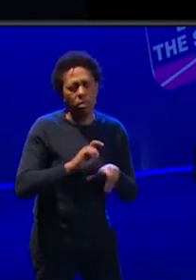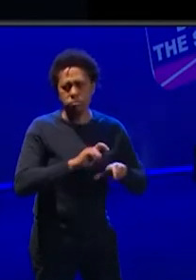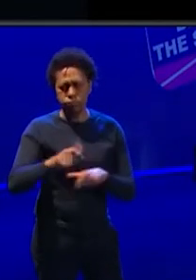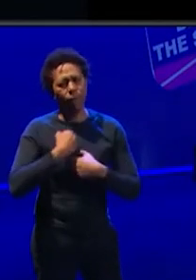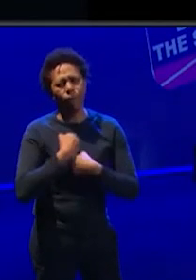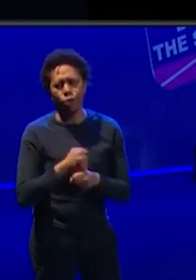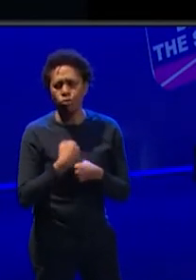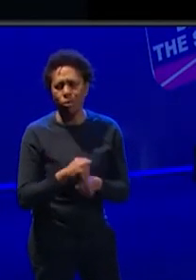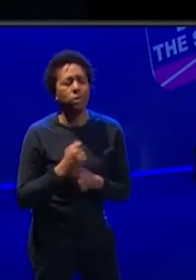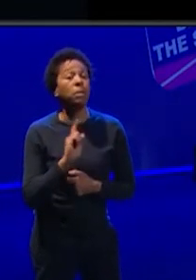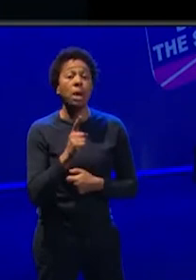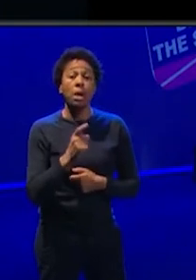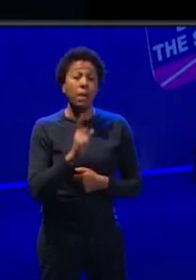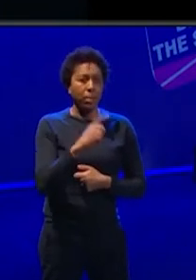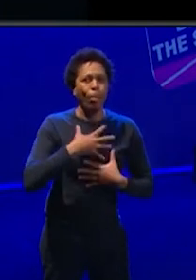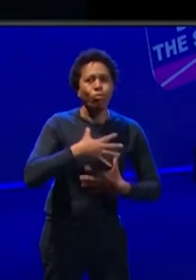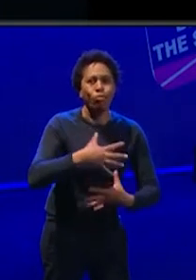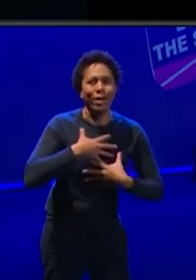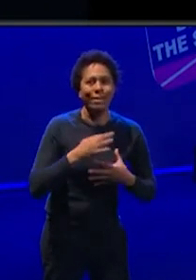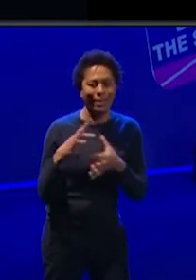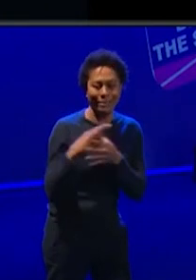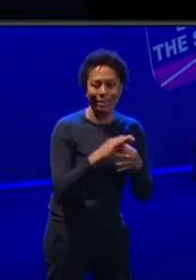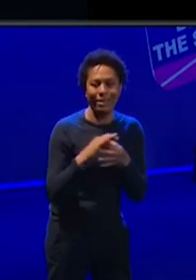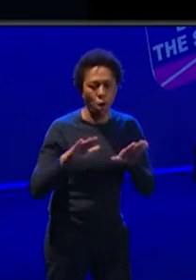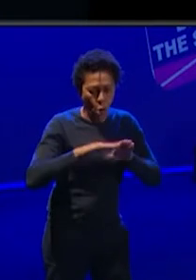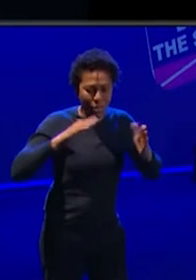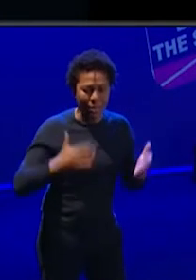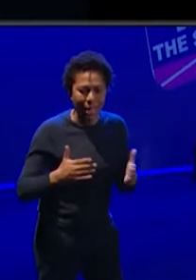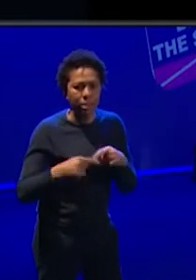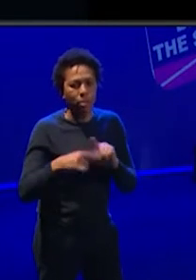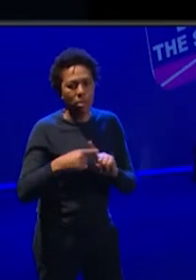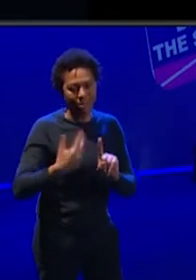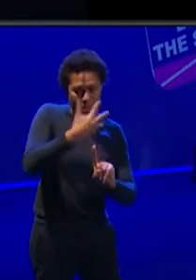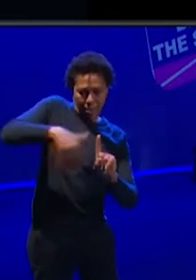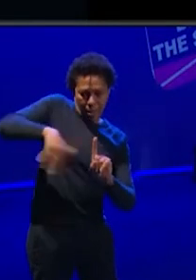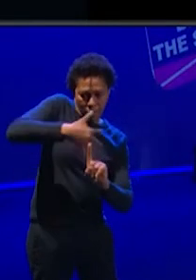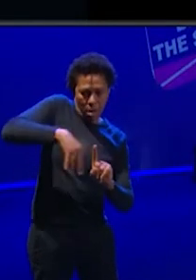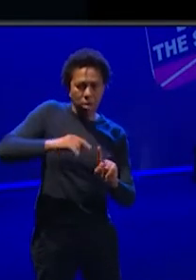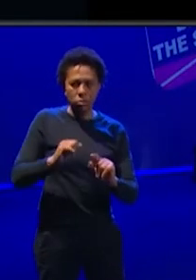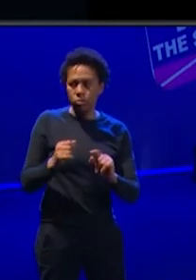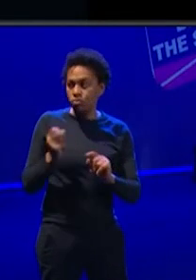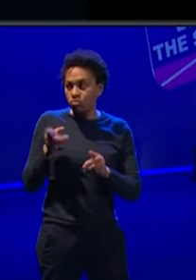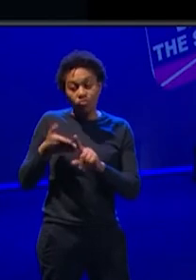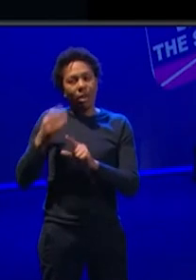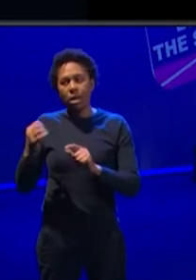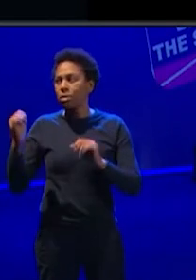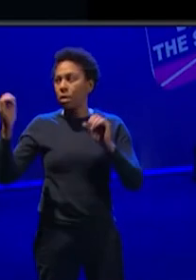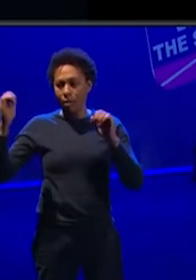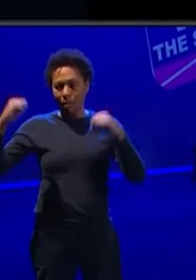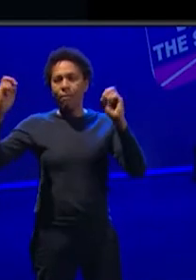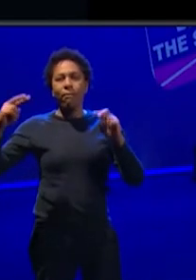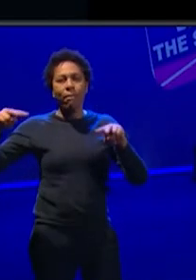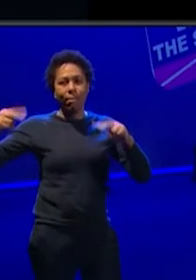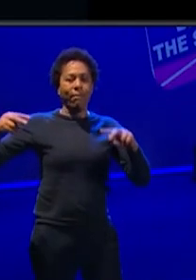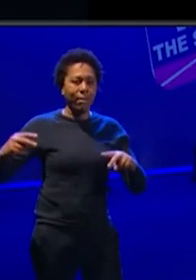breathing together on stage and off, problem solving with the slightest head nods in the moment, supporting and catching each